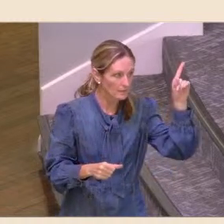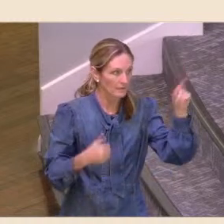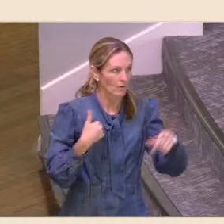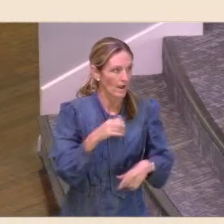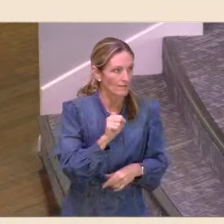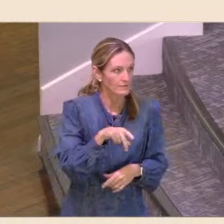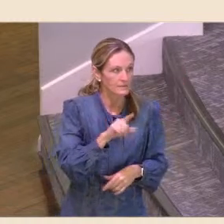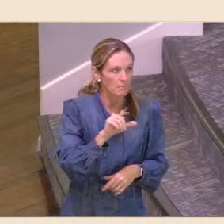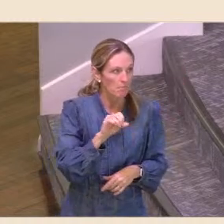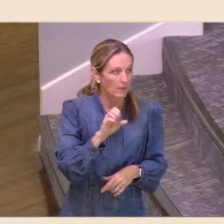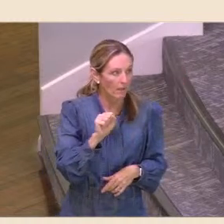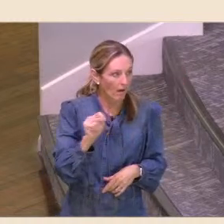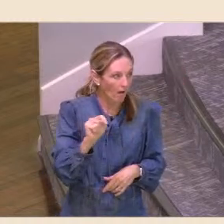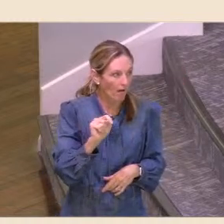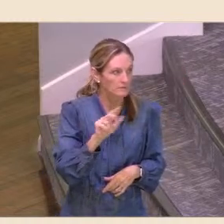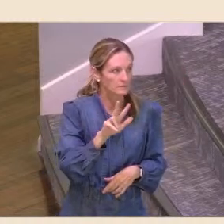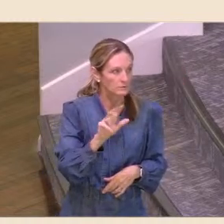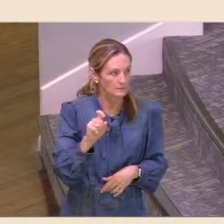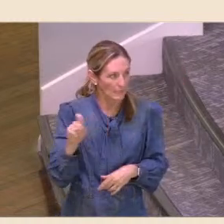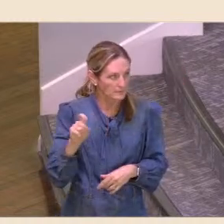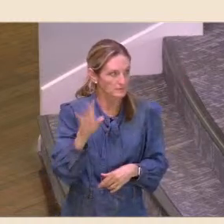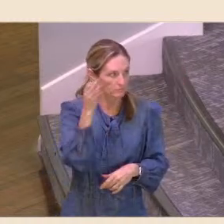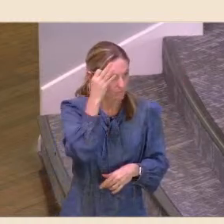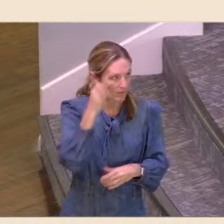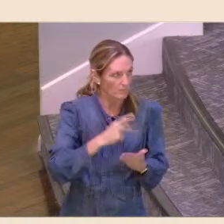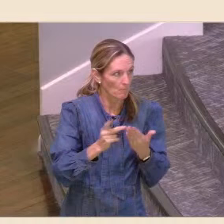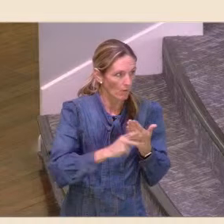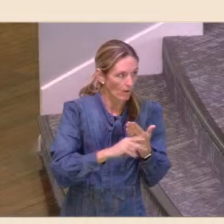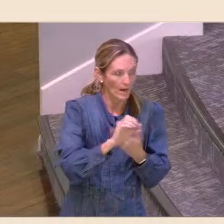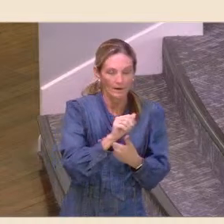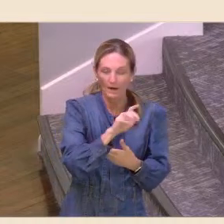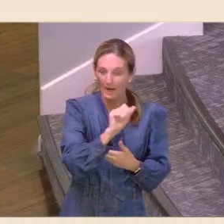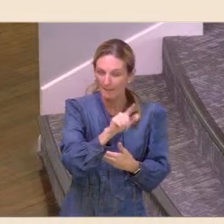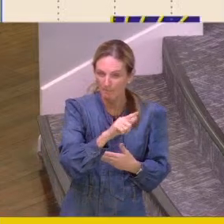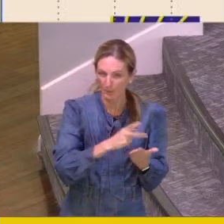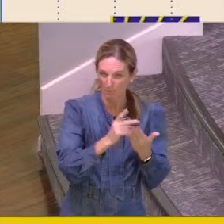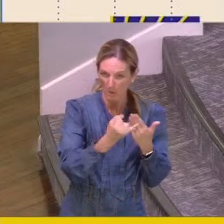programs, just because some of those expenditures we're going to be talking about tonight as well.